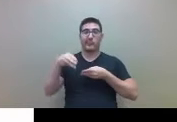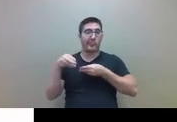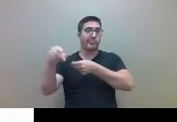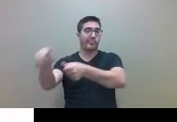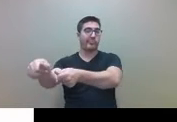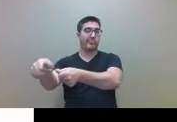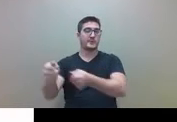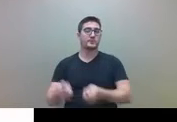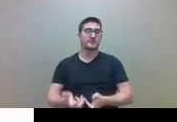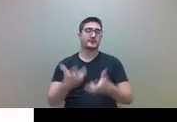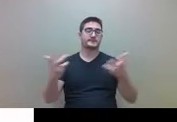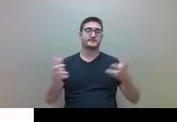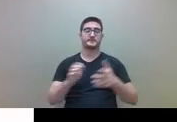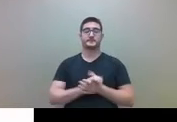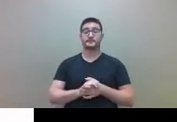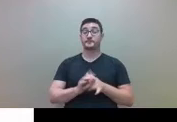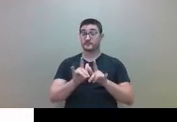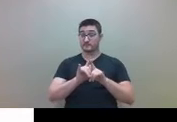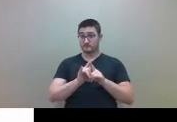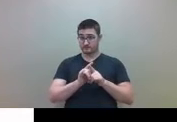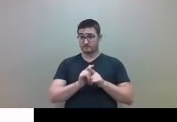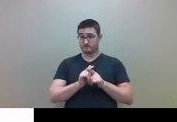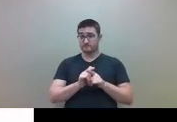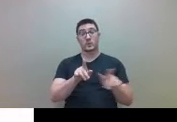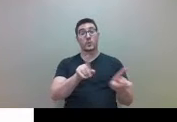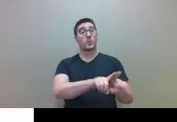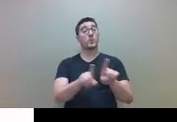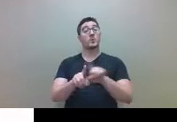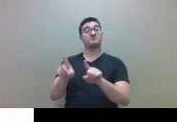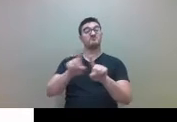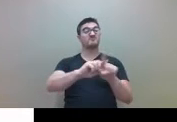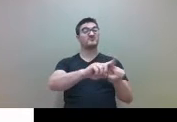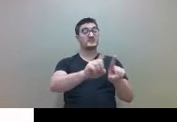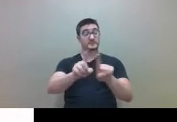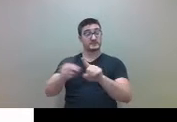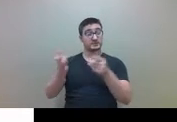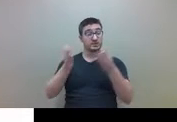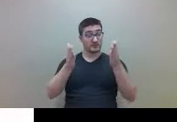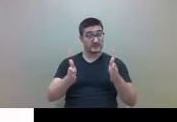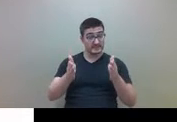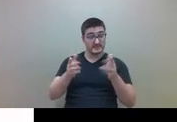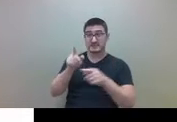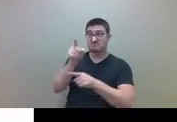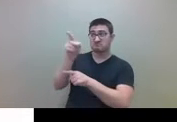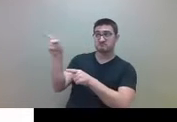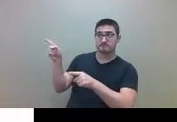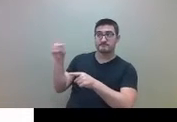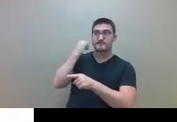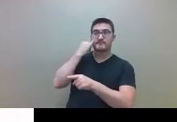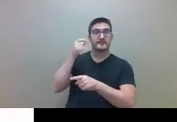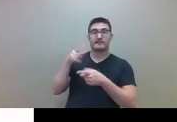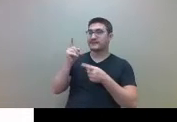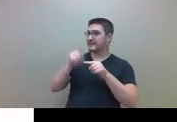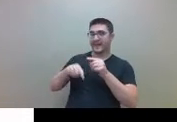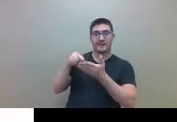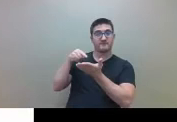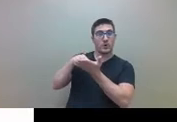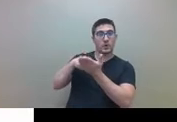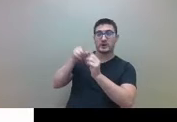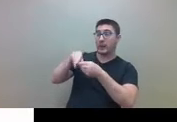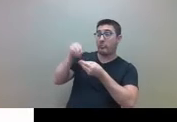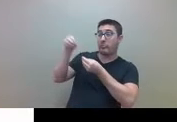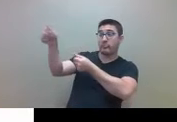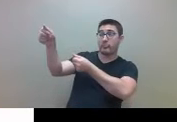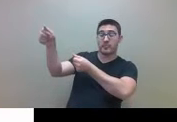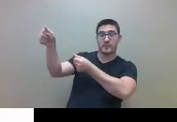of accessing services that may not require more money. Okay.